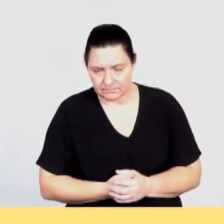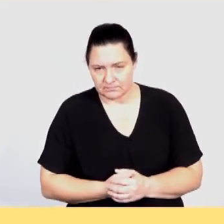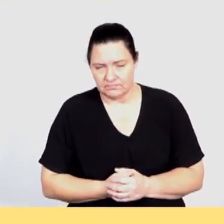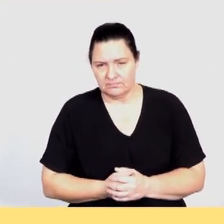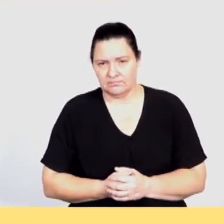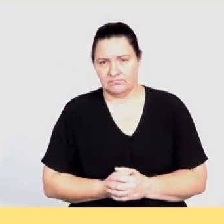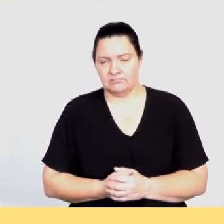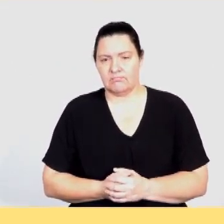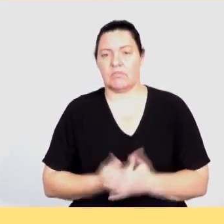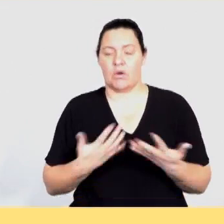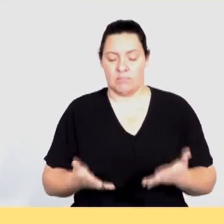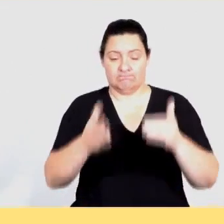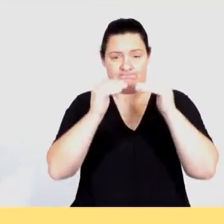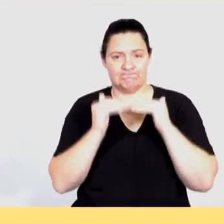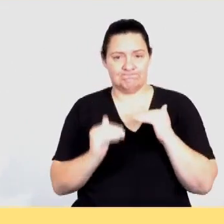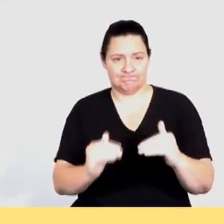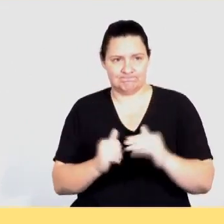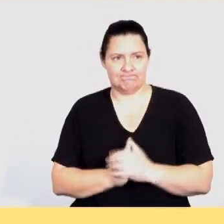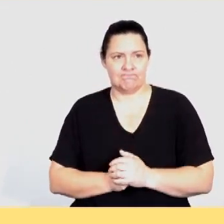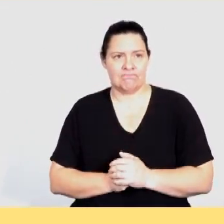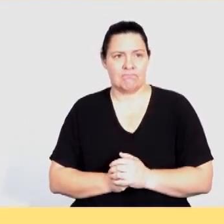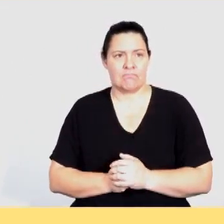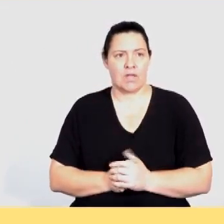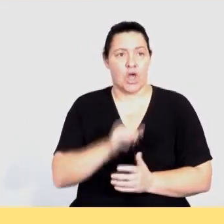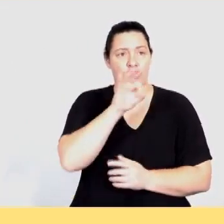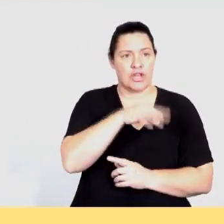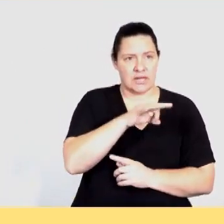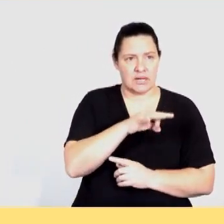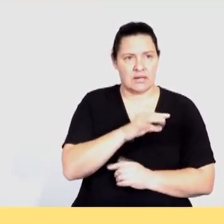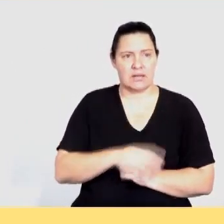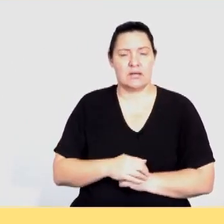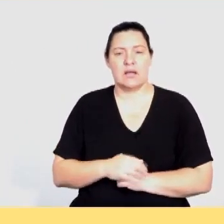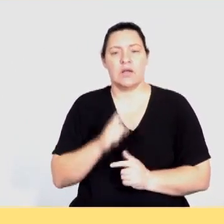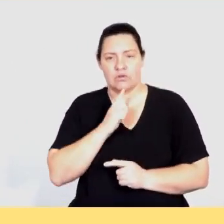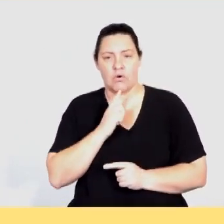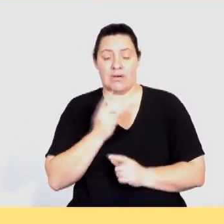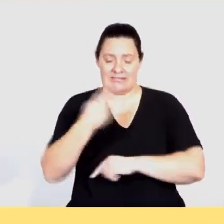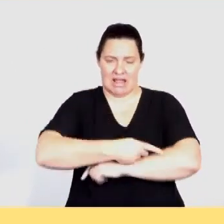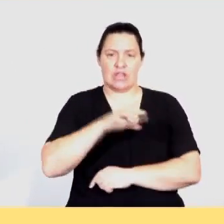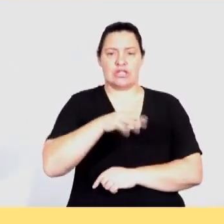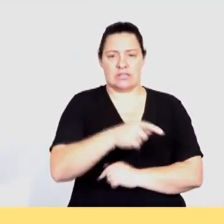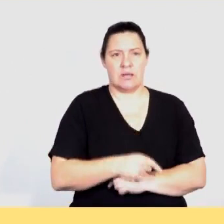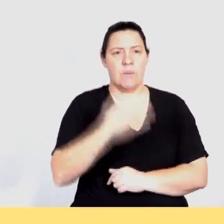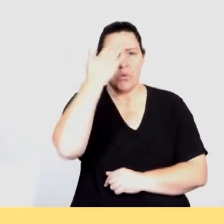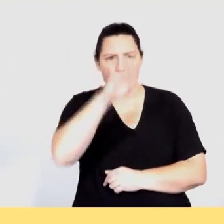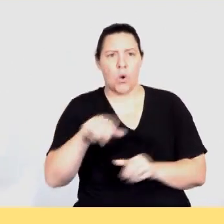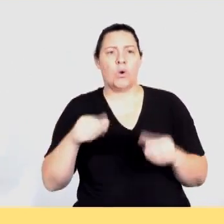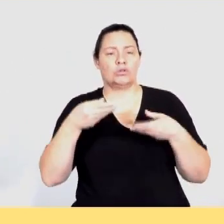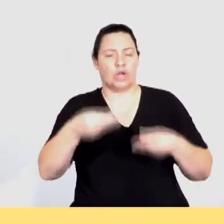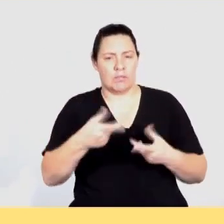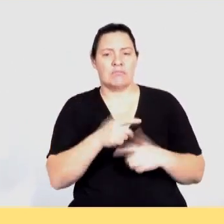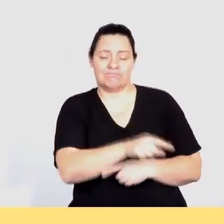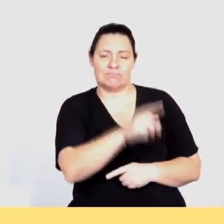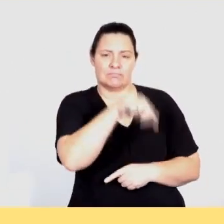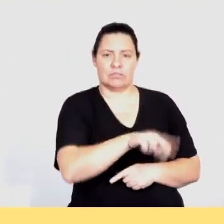stock column already. The next transaction then reads on the 13th. So my day is the 13th. I already know my